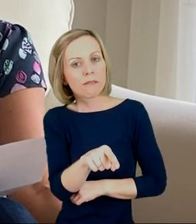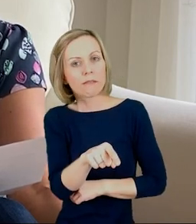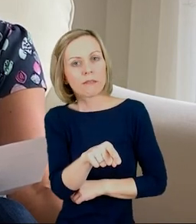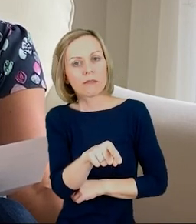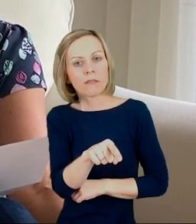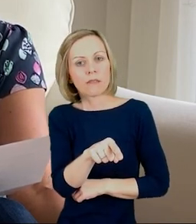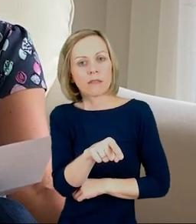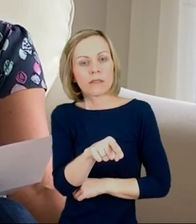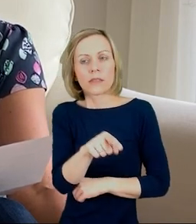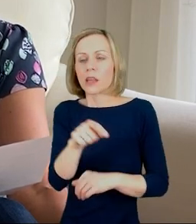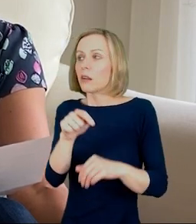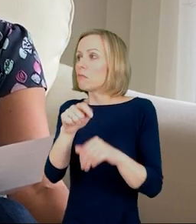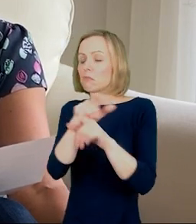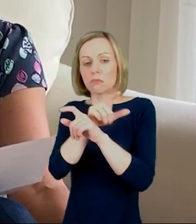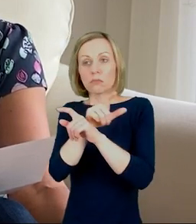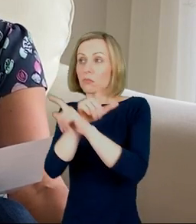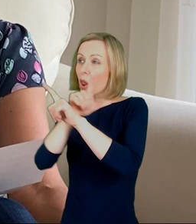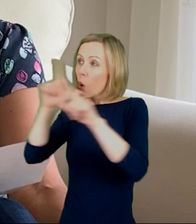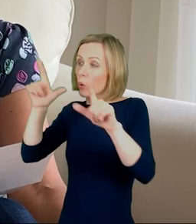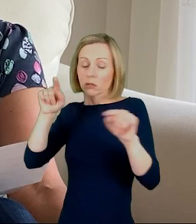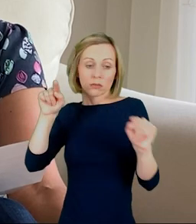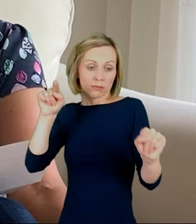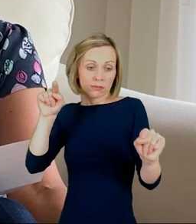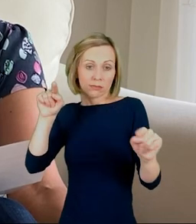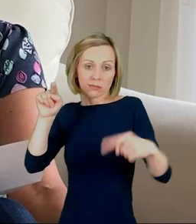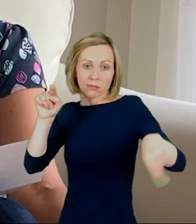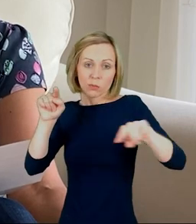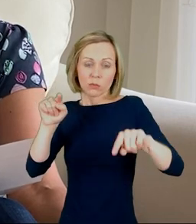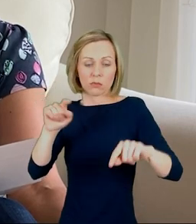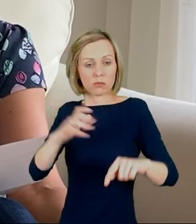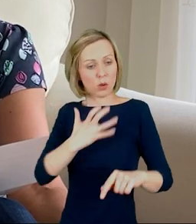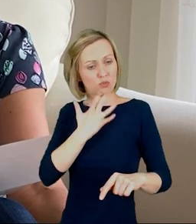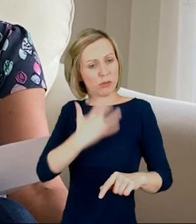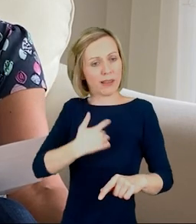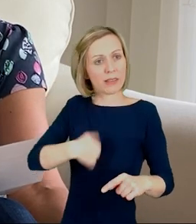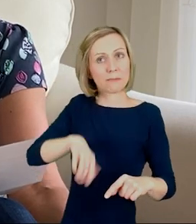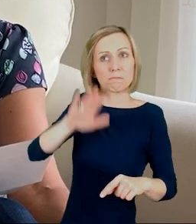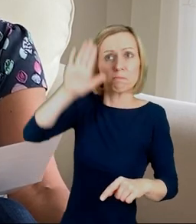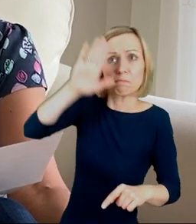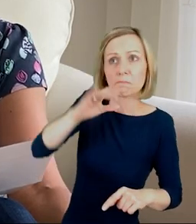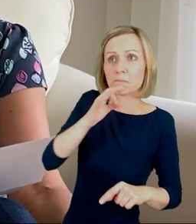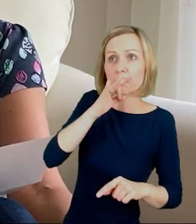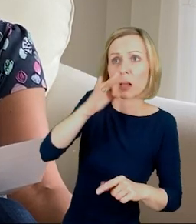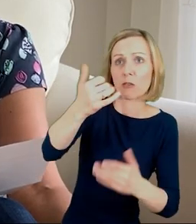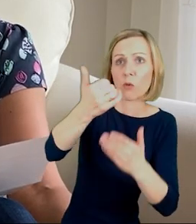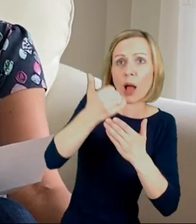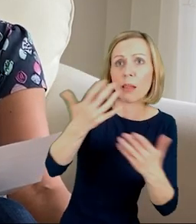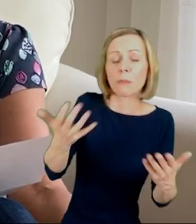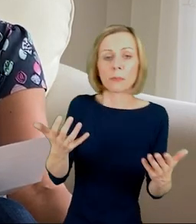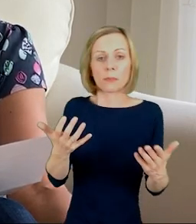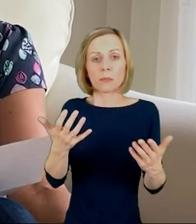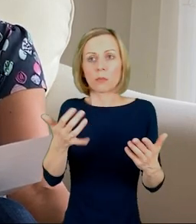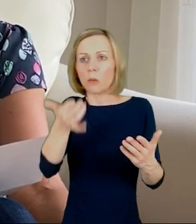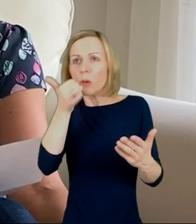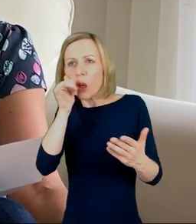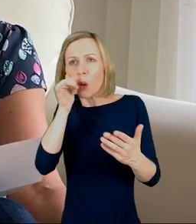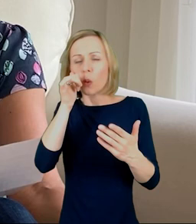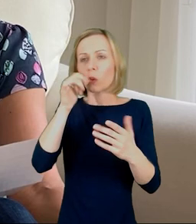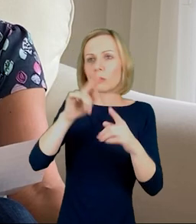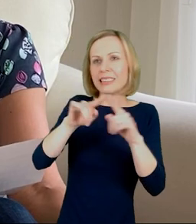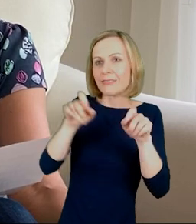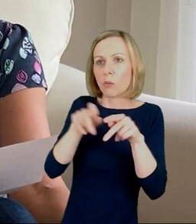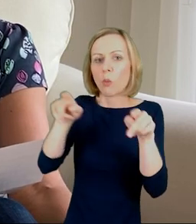slavery. Lord, give them the courage to speak out, to seek help, to find a way forward into a better